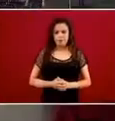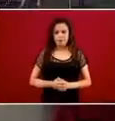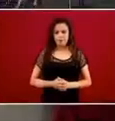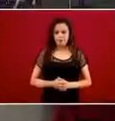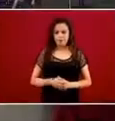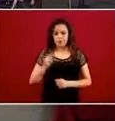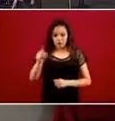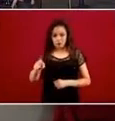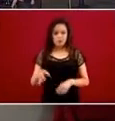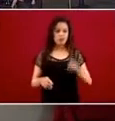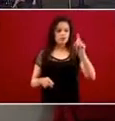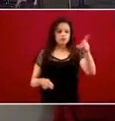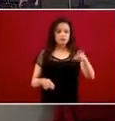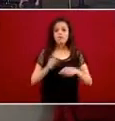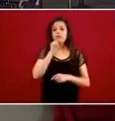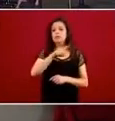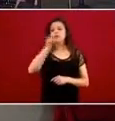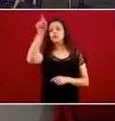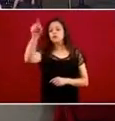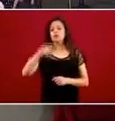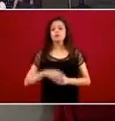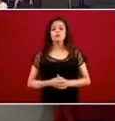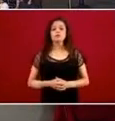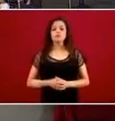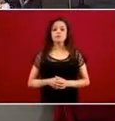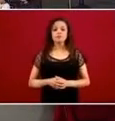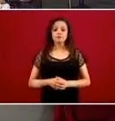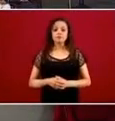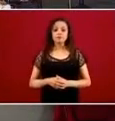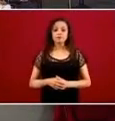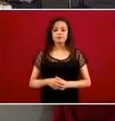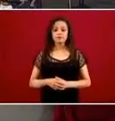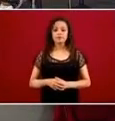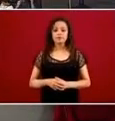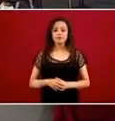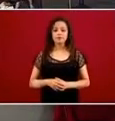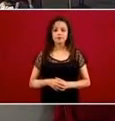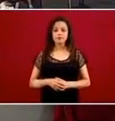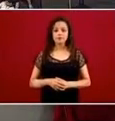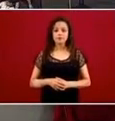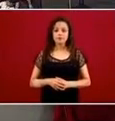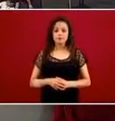hypertense patients because of these reasons. All right, let's continue.